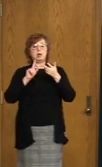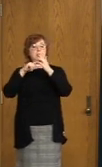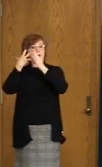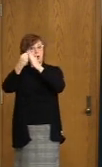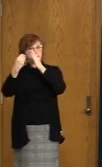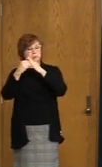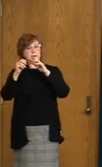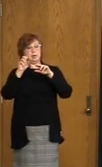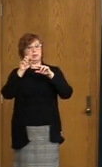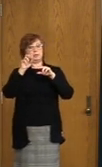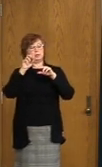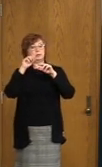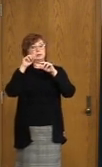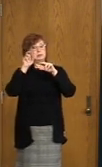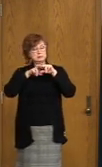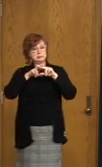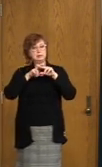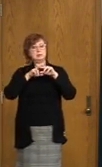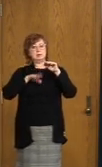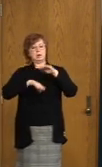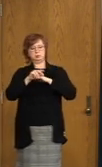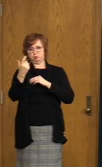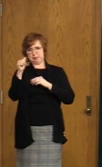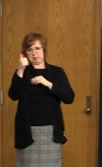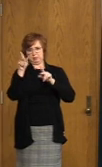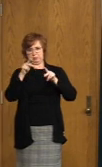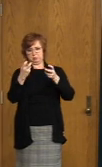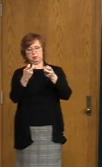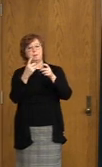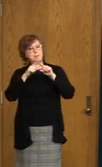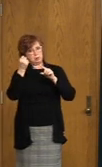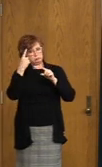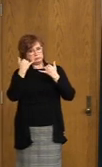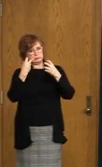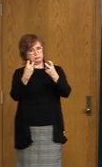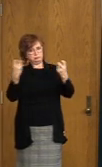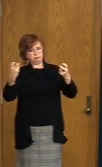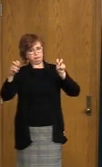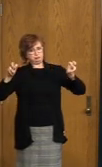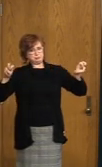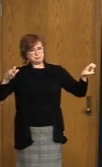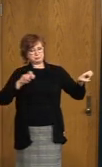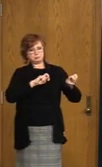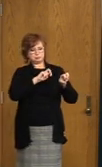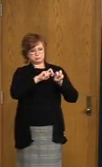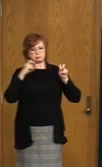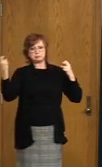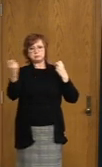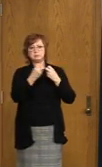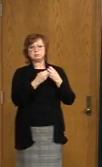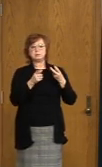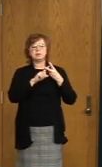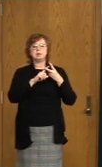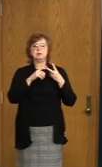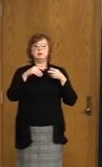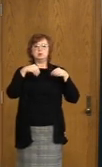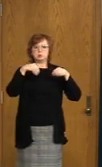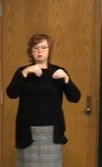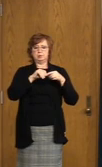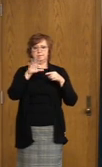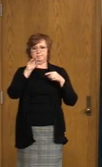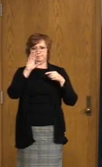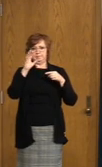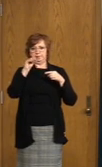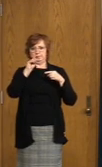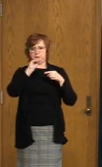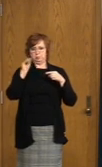maintained. Most retail locations and personal services are reduced to 50% of their capacity, and large